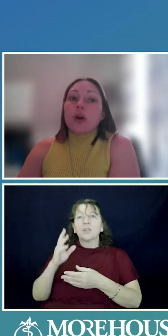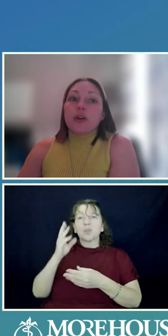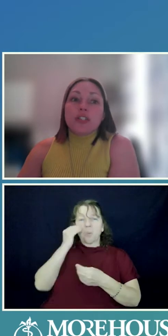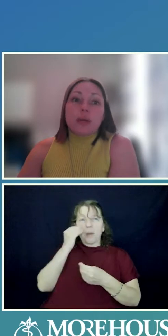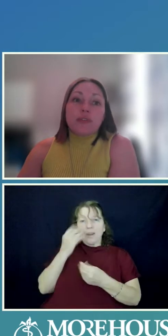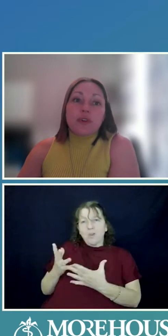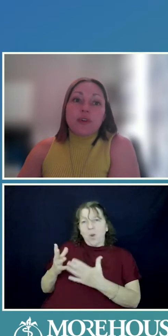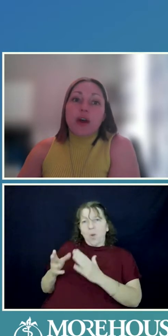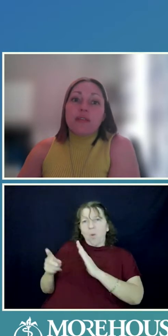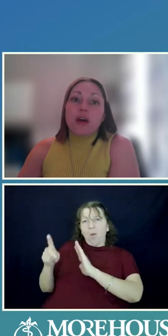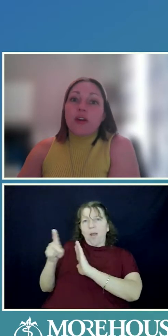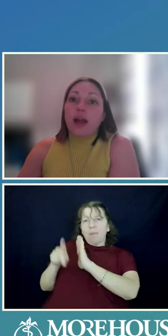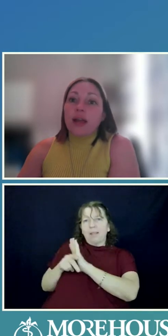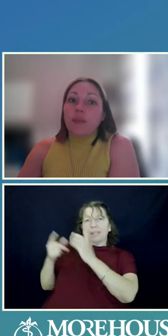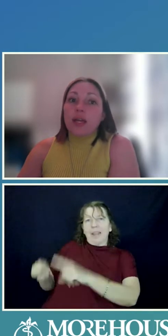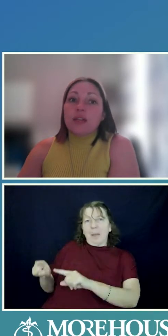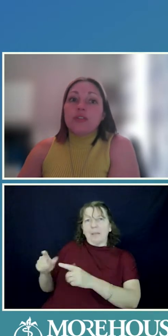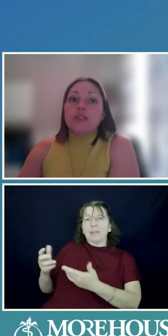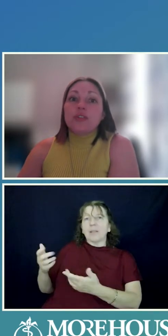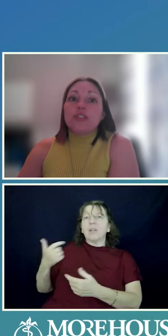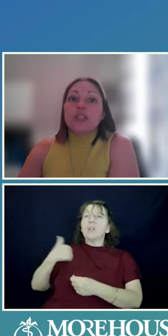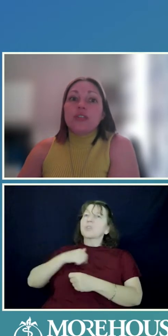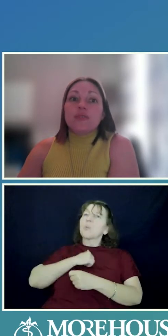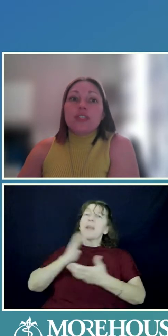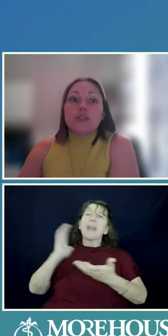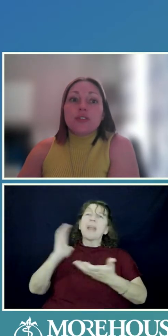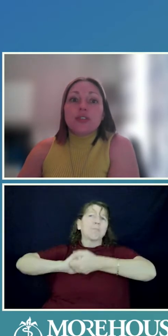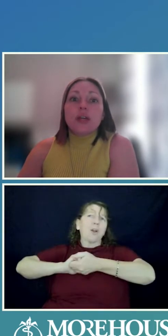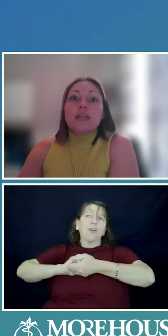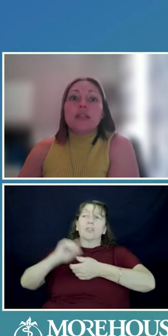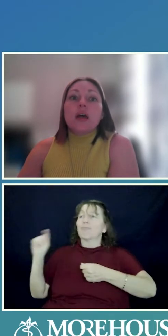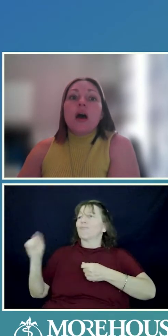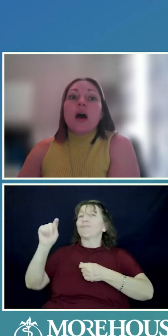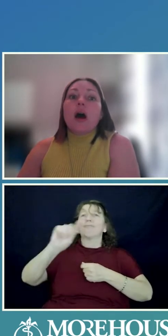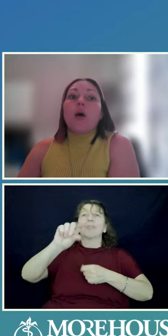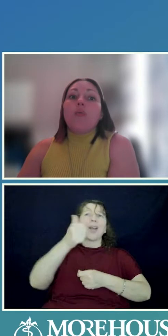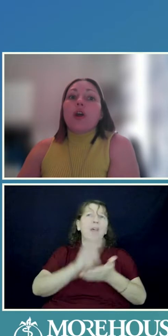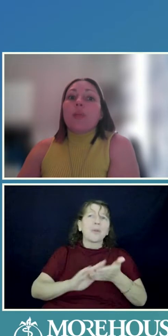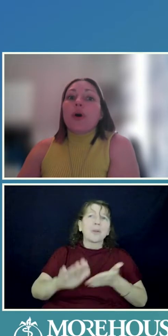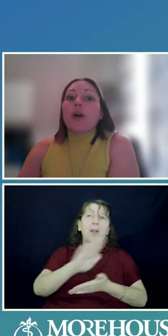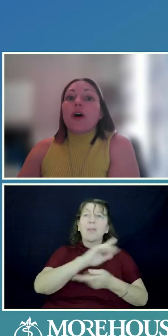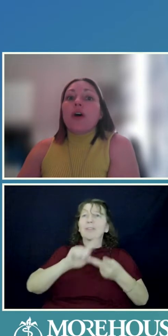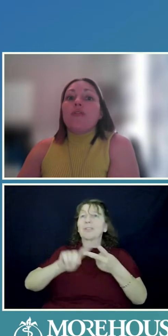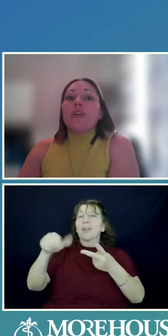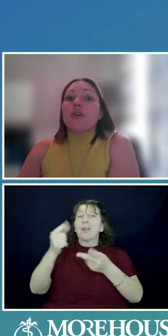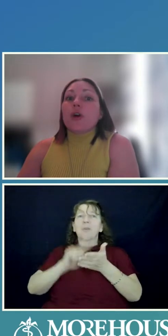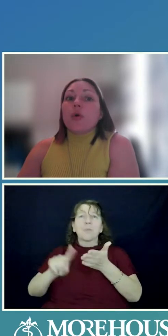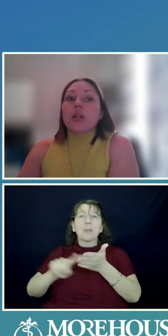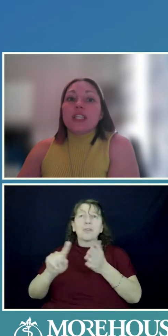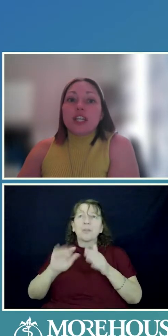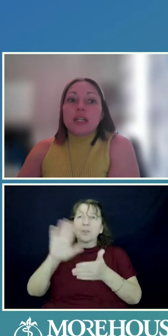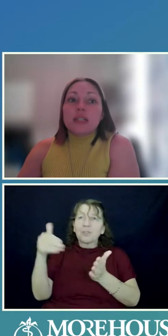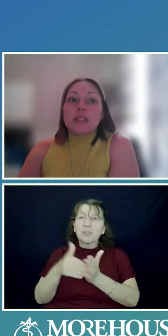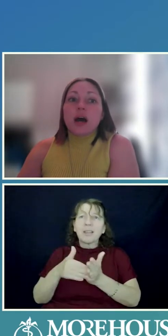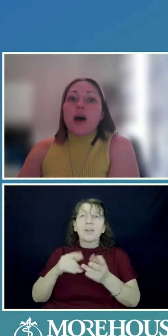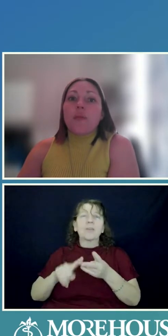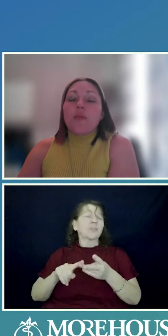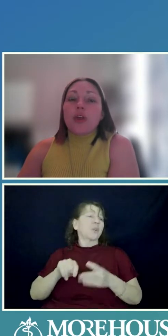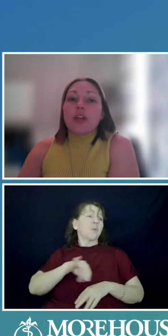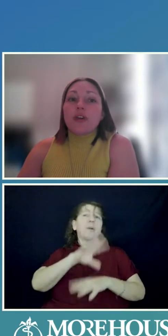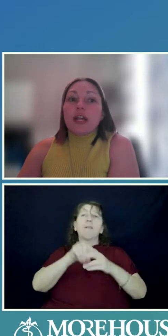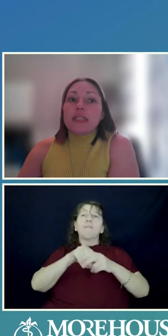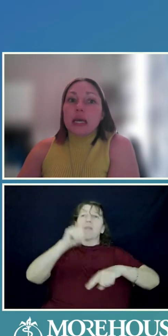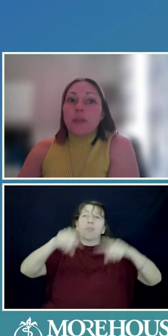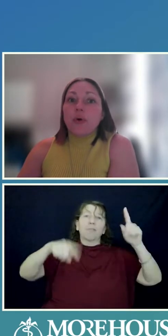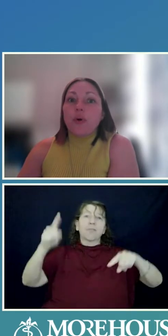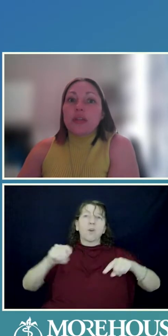have partnerships across other academic institutions and research units. We are part of different coalitions.